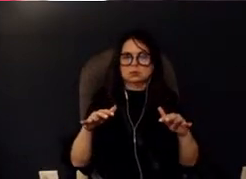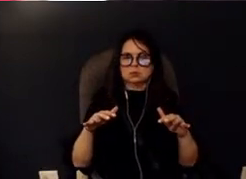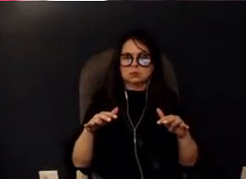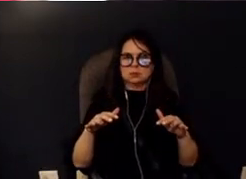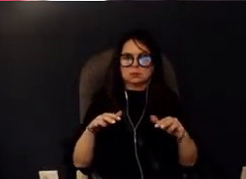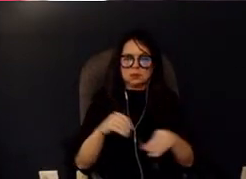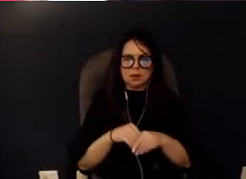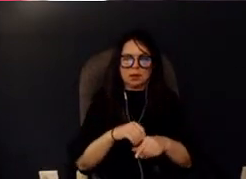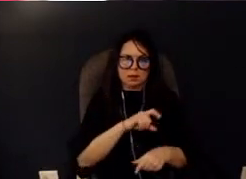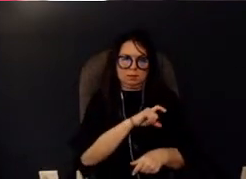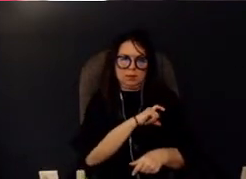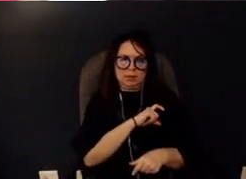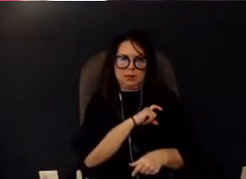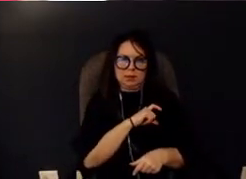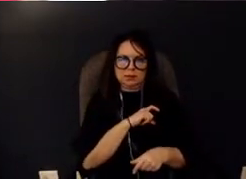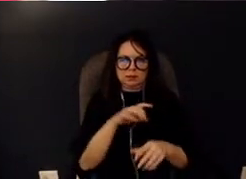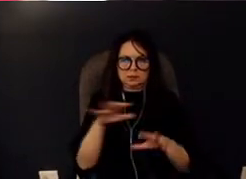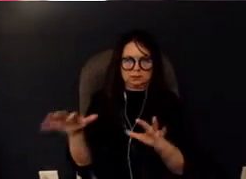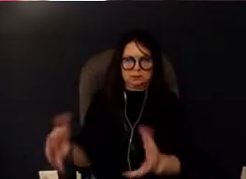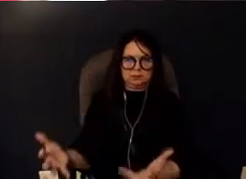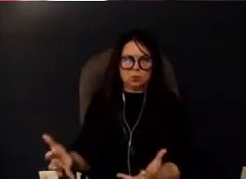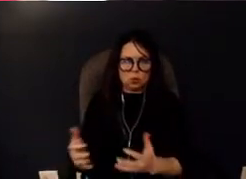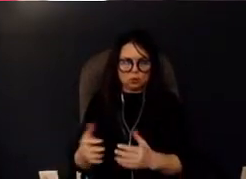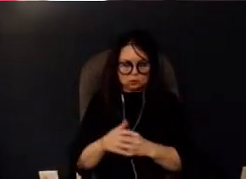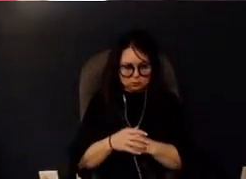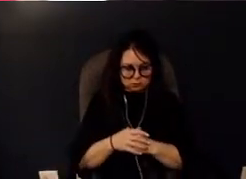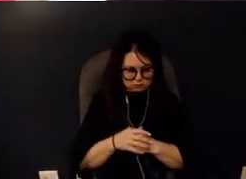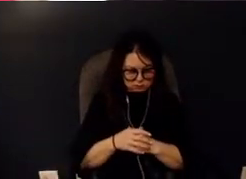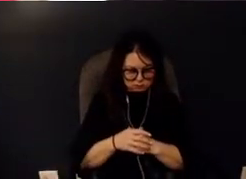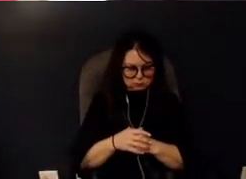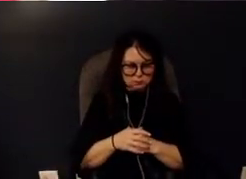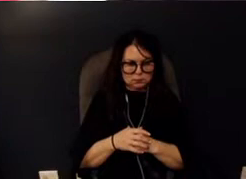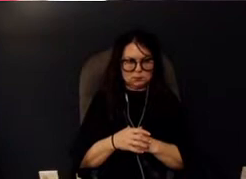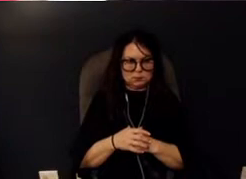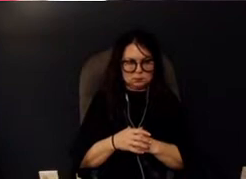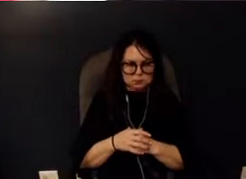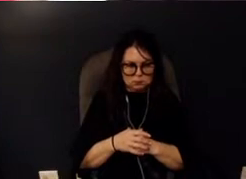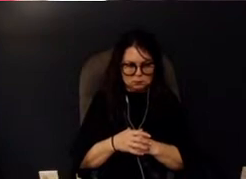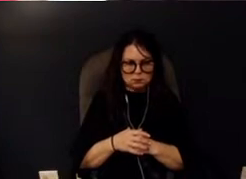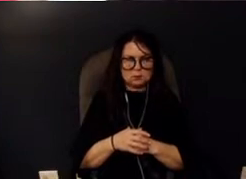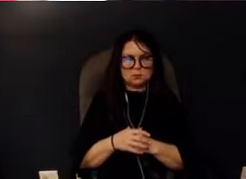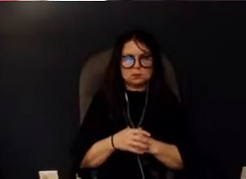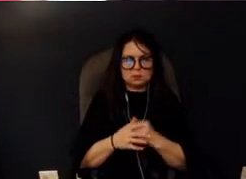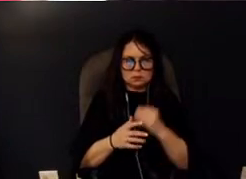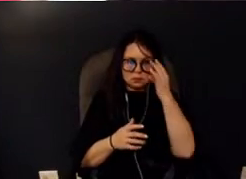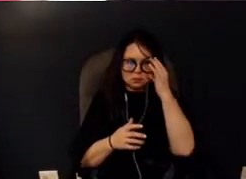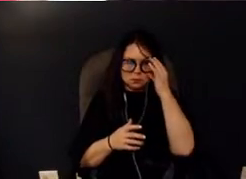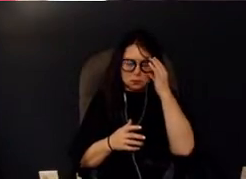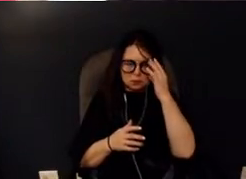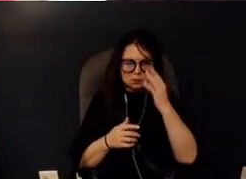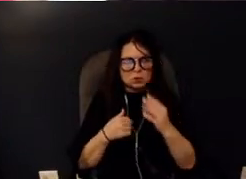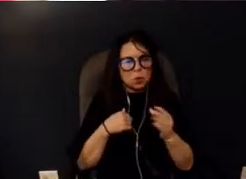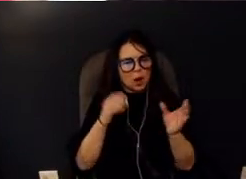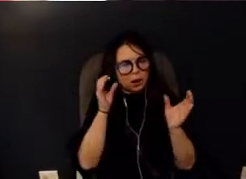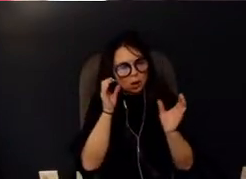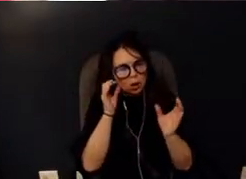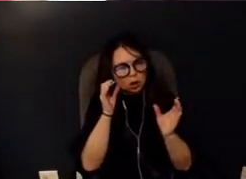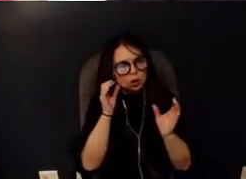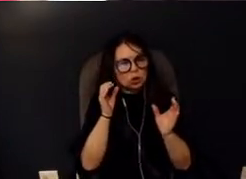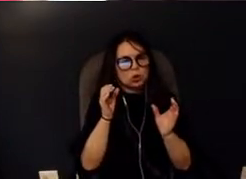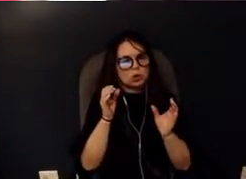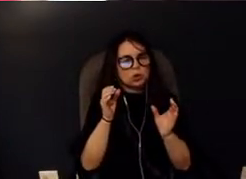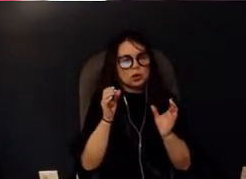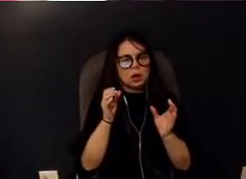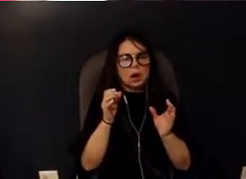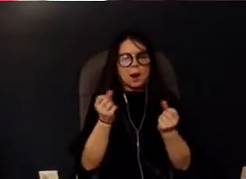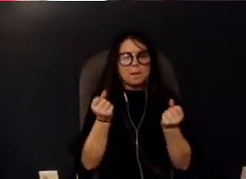that serve Minneapolis, as I heard, are from outside Minneapolis.